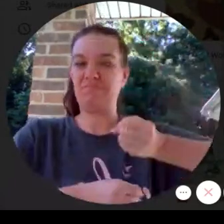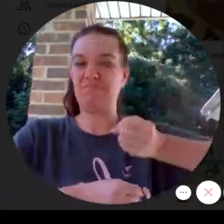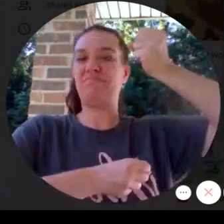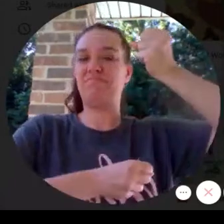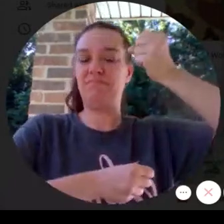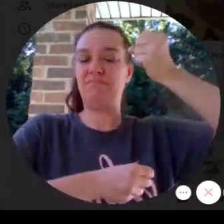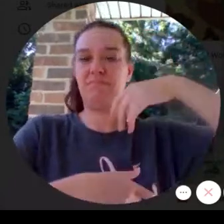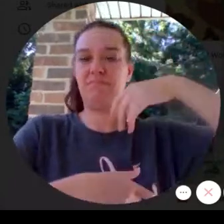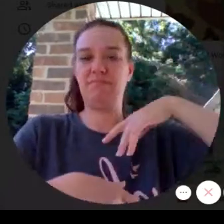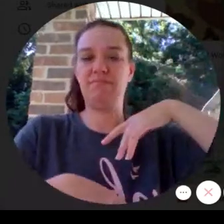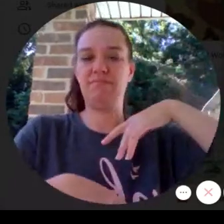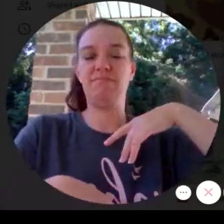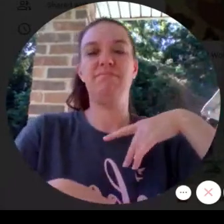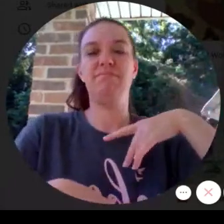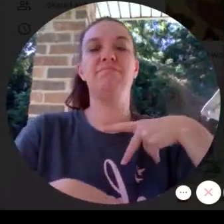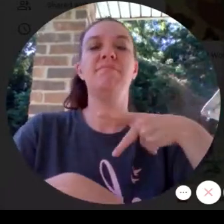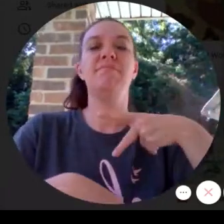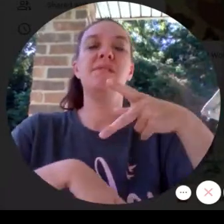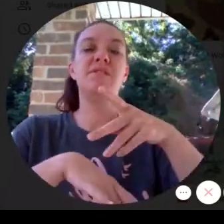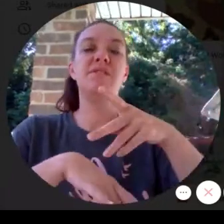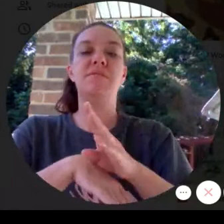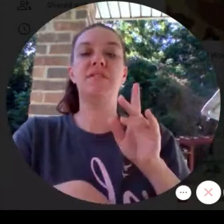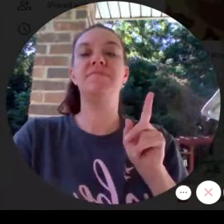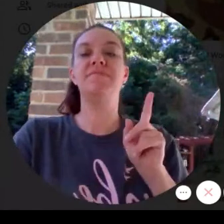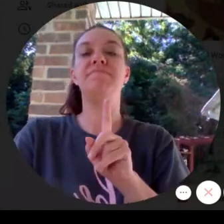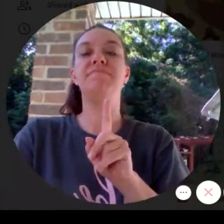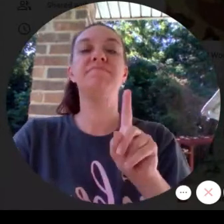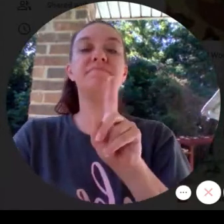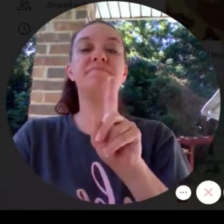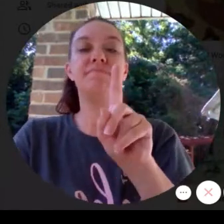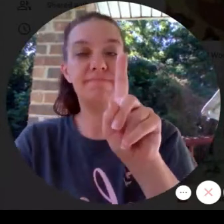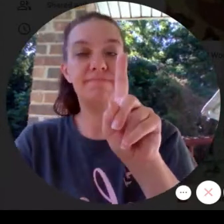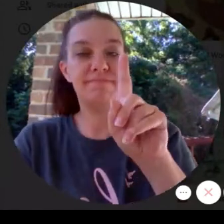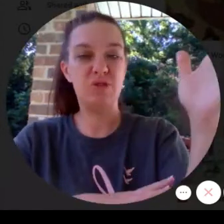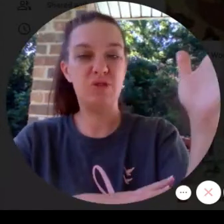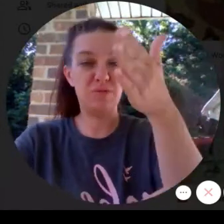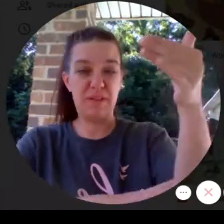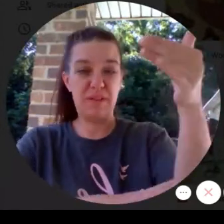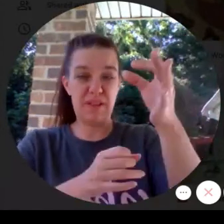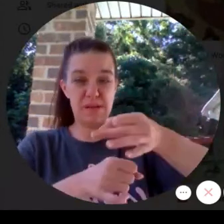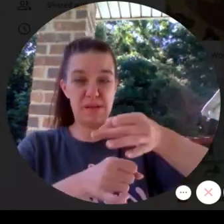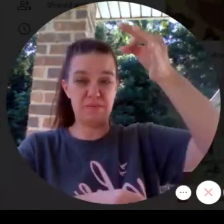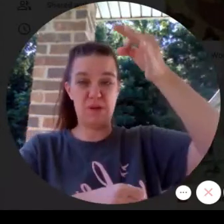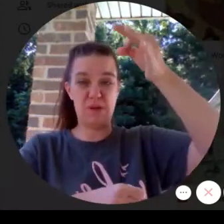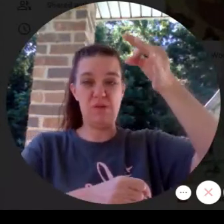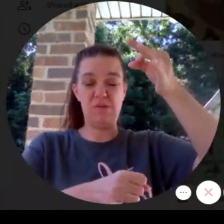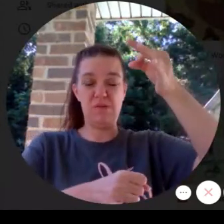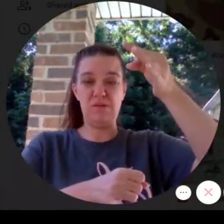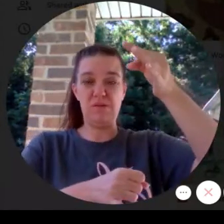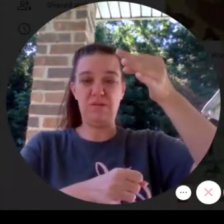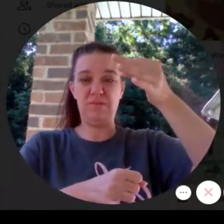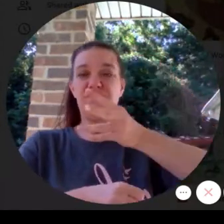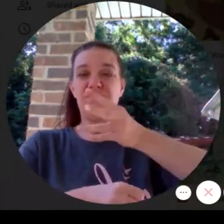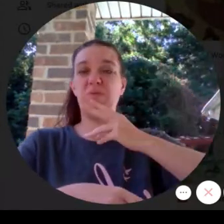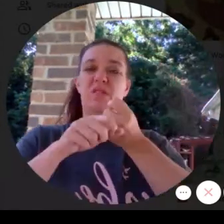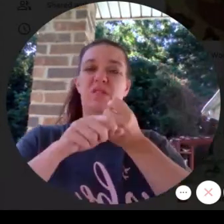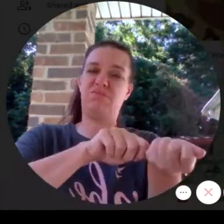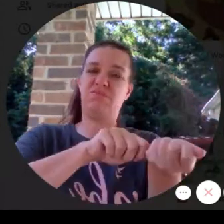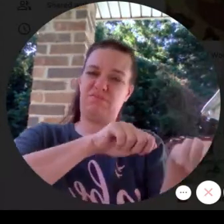Bertram Barkin strode over to the flagpole, shook the water from his umbrella, and collapsed